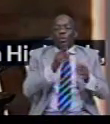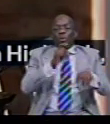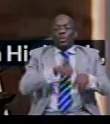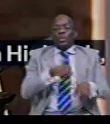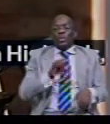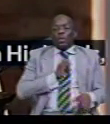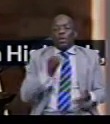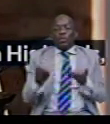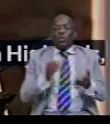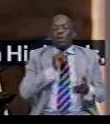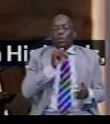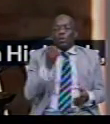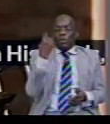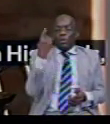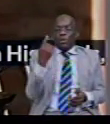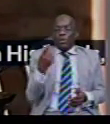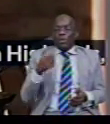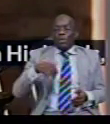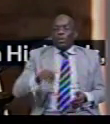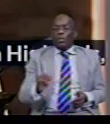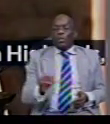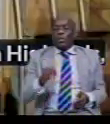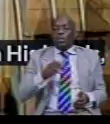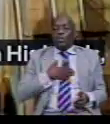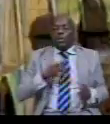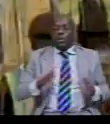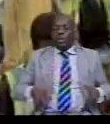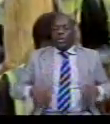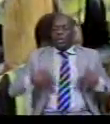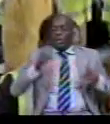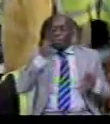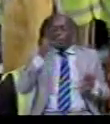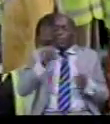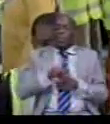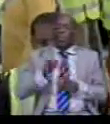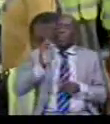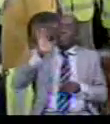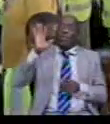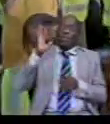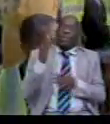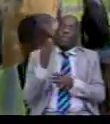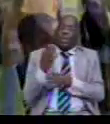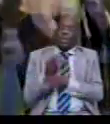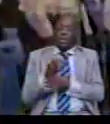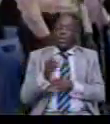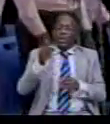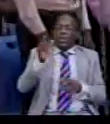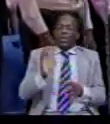still my life is in his hands. God has got a plan.